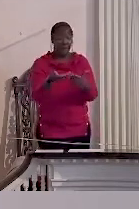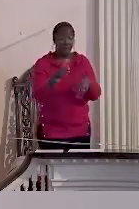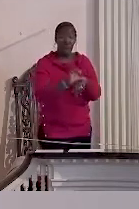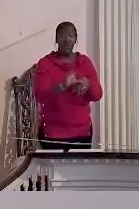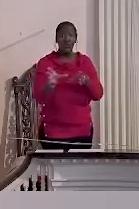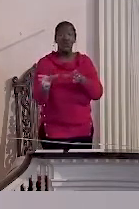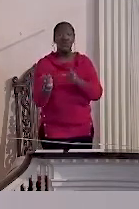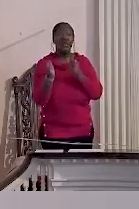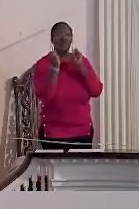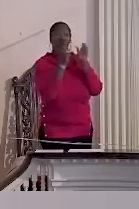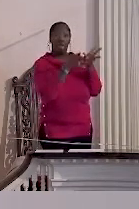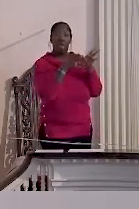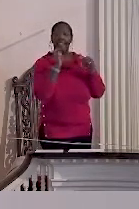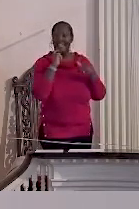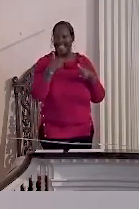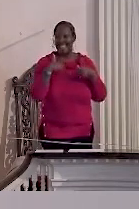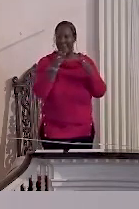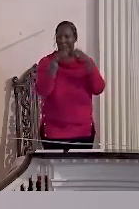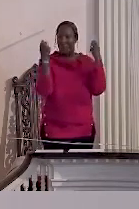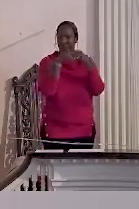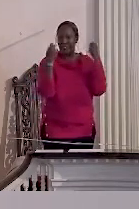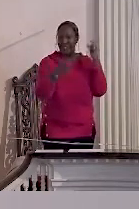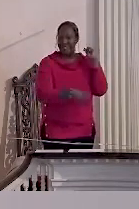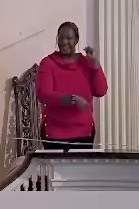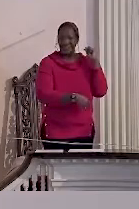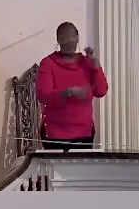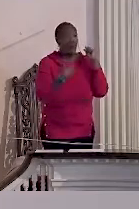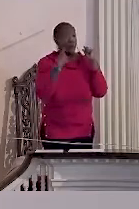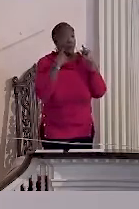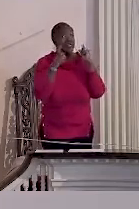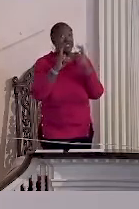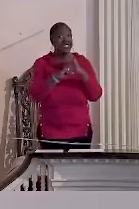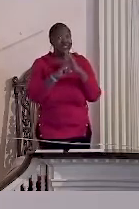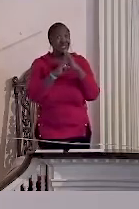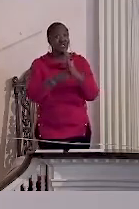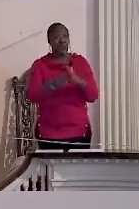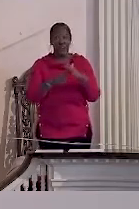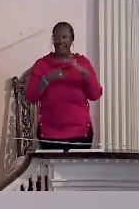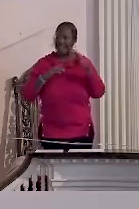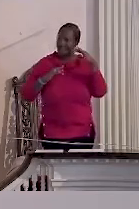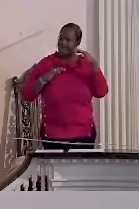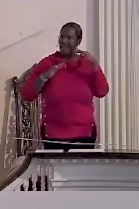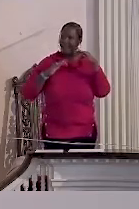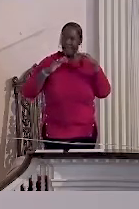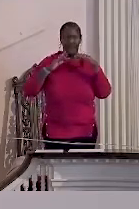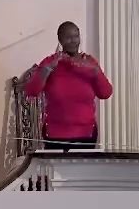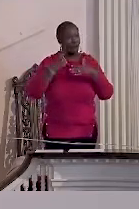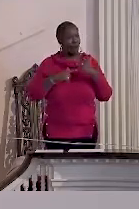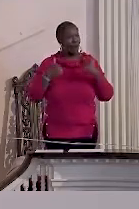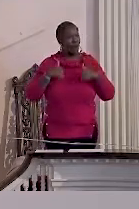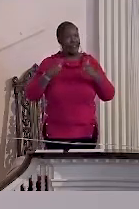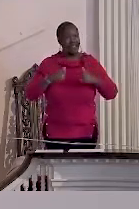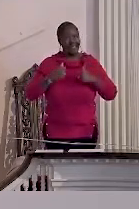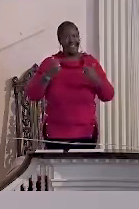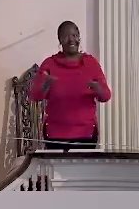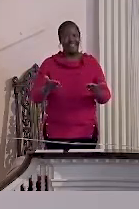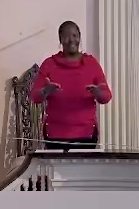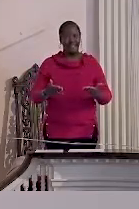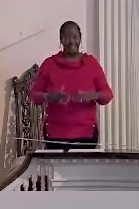that pantry. We've just begun to reach the potential of what we can give at that site.